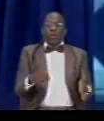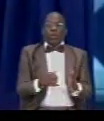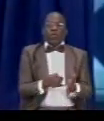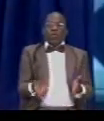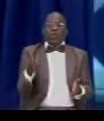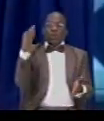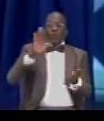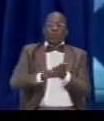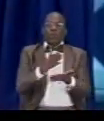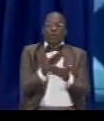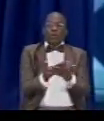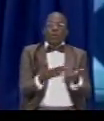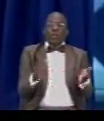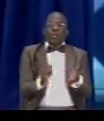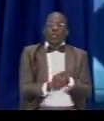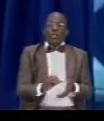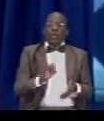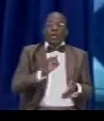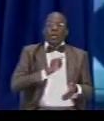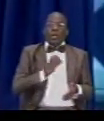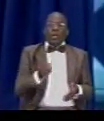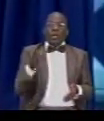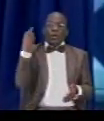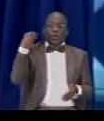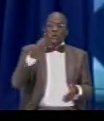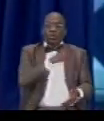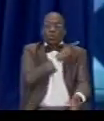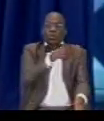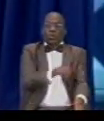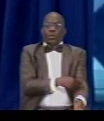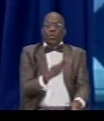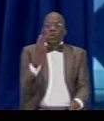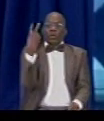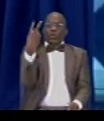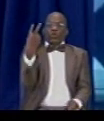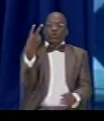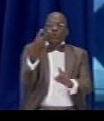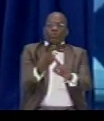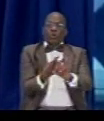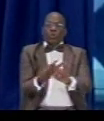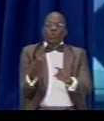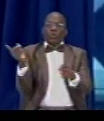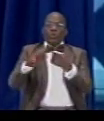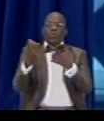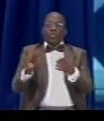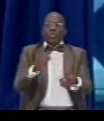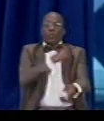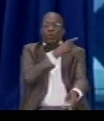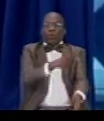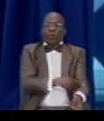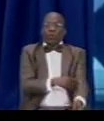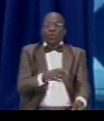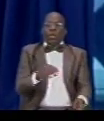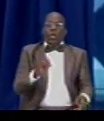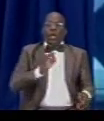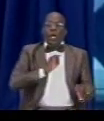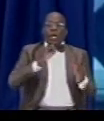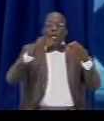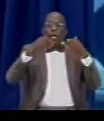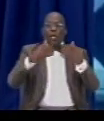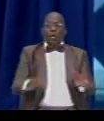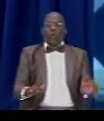was pregnant of twin. Now, 3 months into the pregnancy, I lost one of the